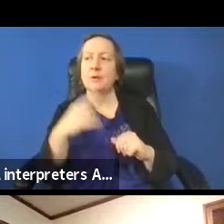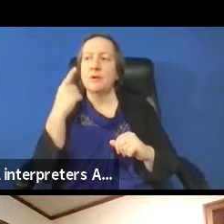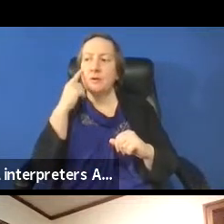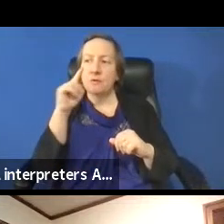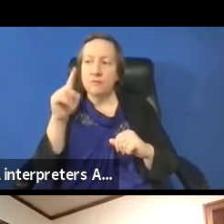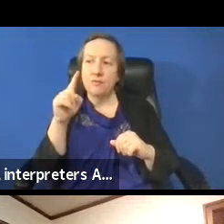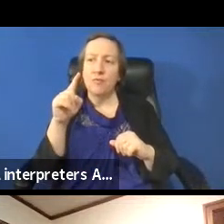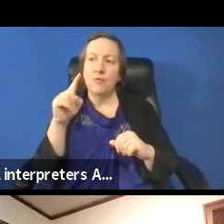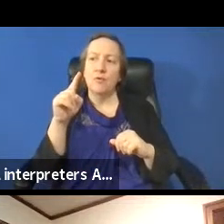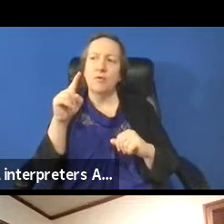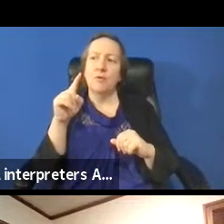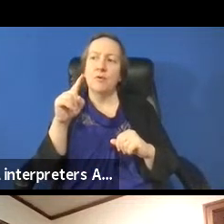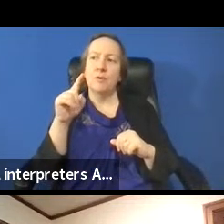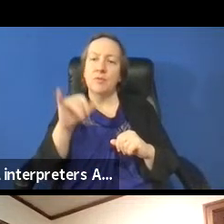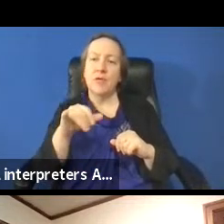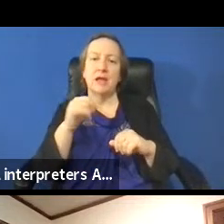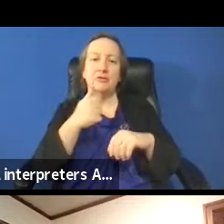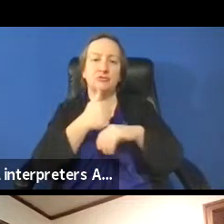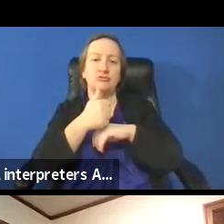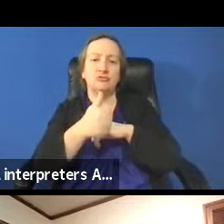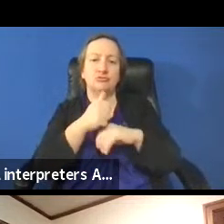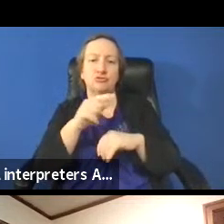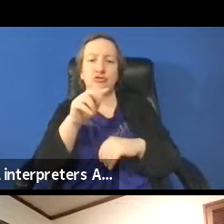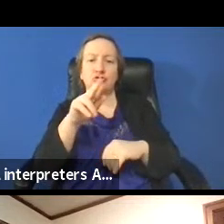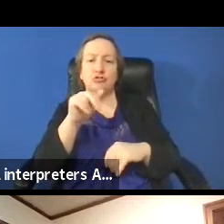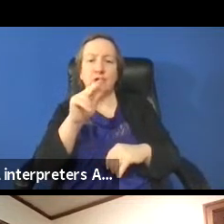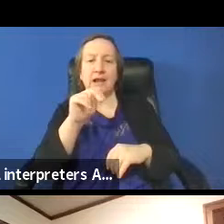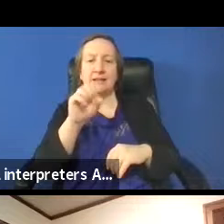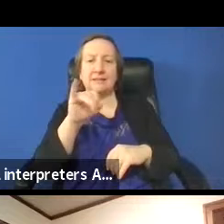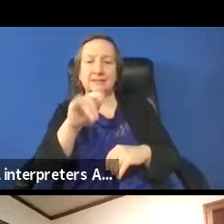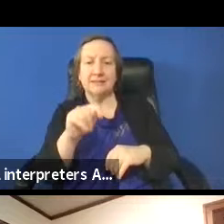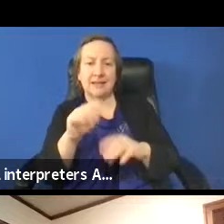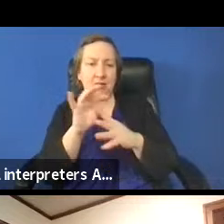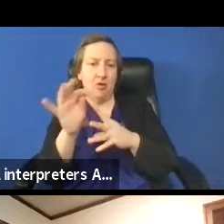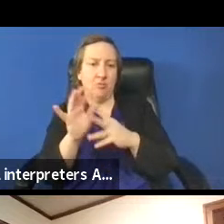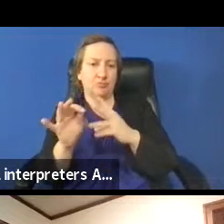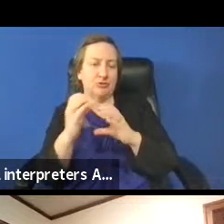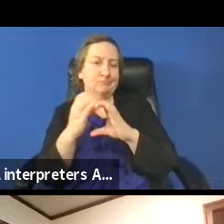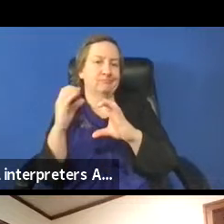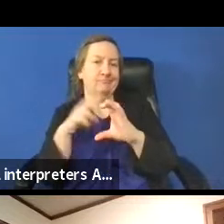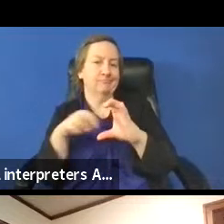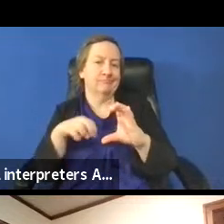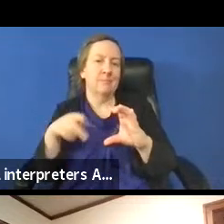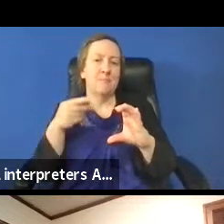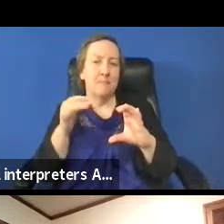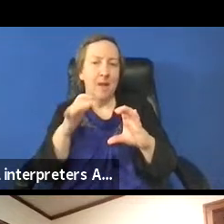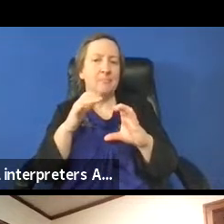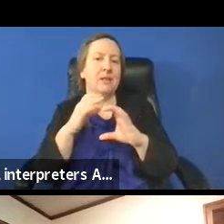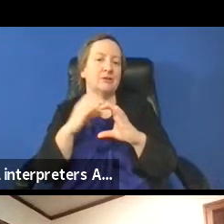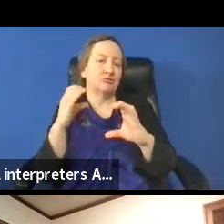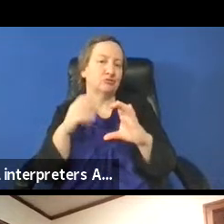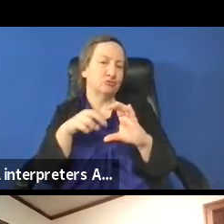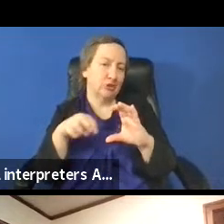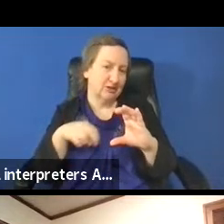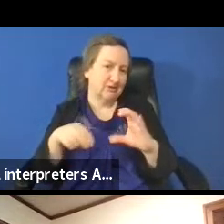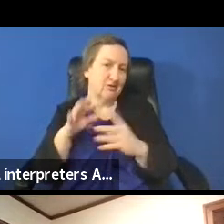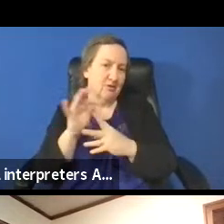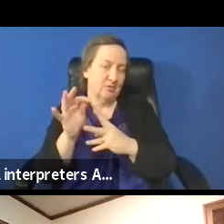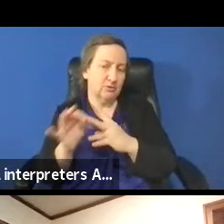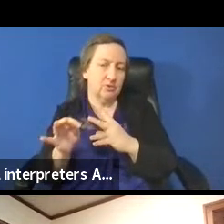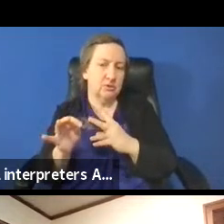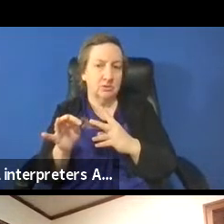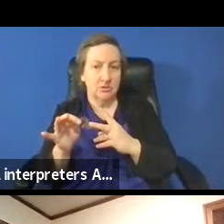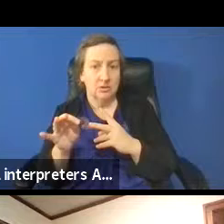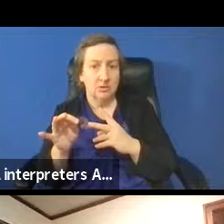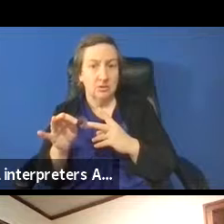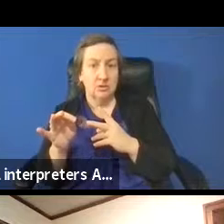the transit options in general, for the public transit options, is it a winner